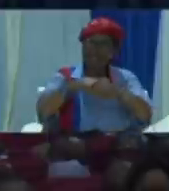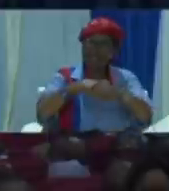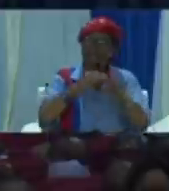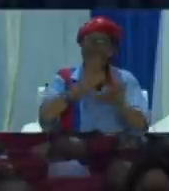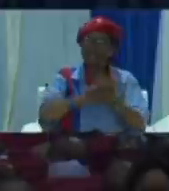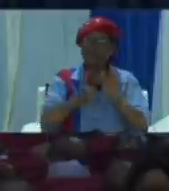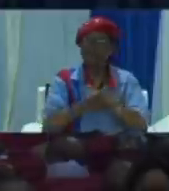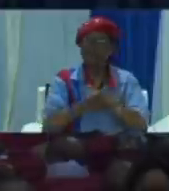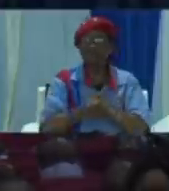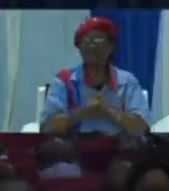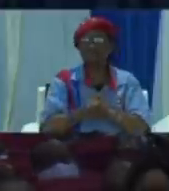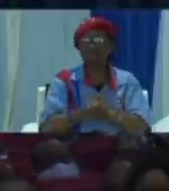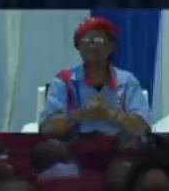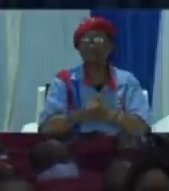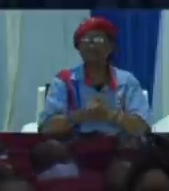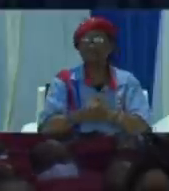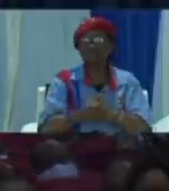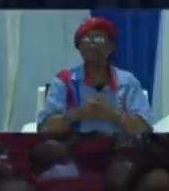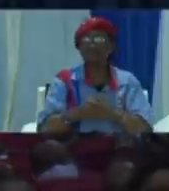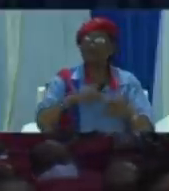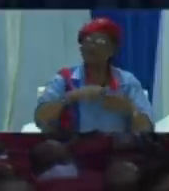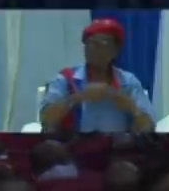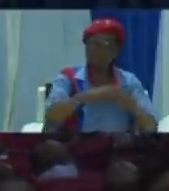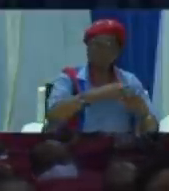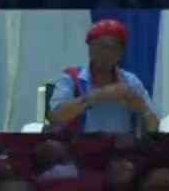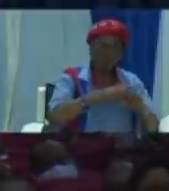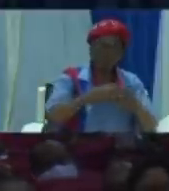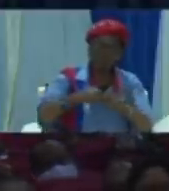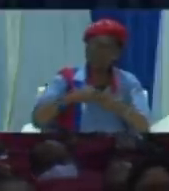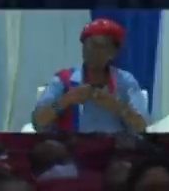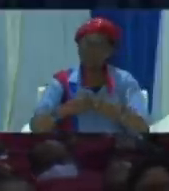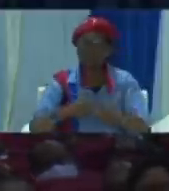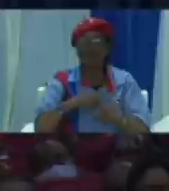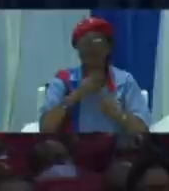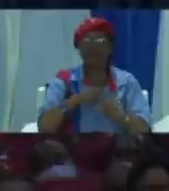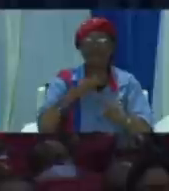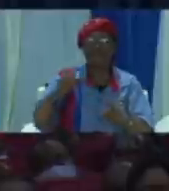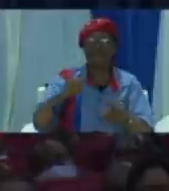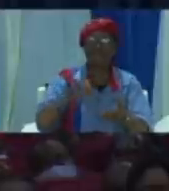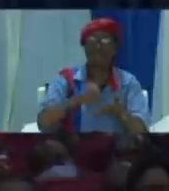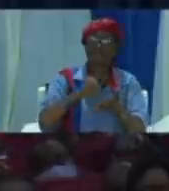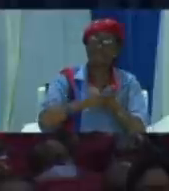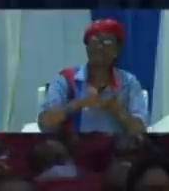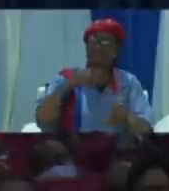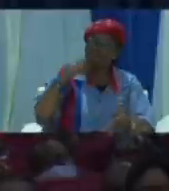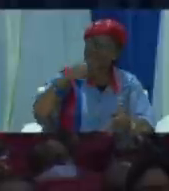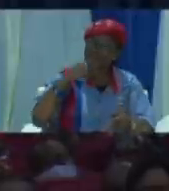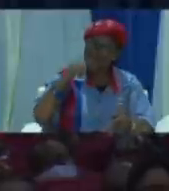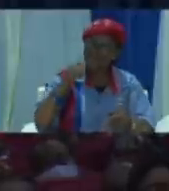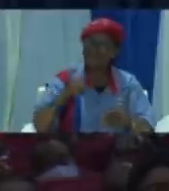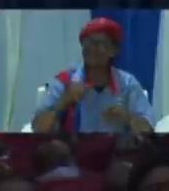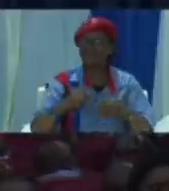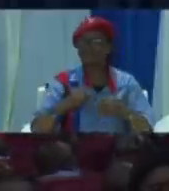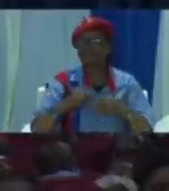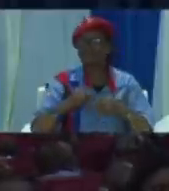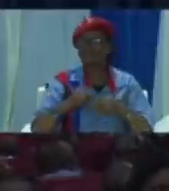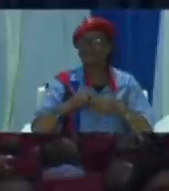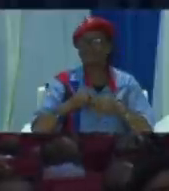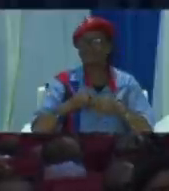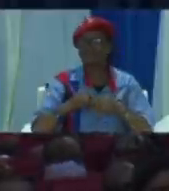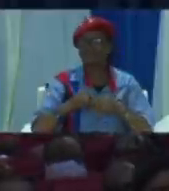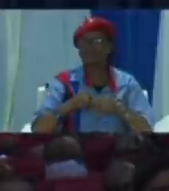lasigbo be wonu igbeyawo re. When the doctor said. Nigbati awon onisegun wi pe